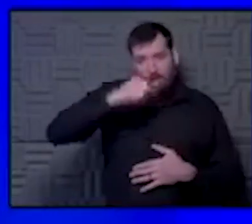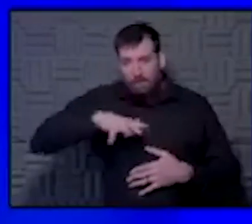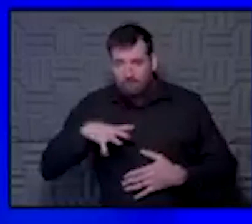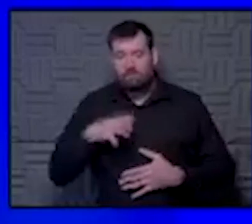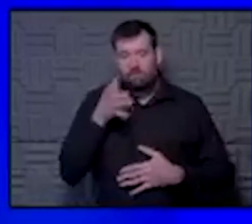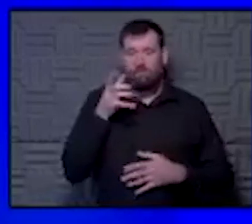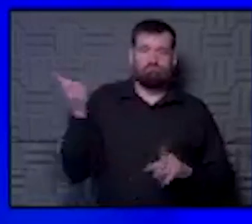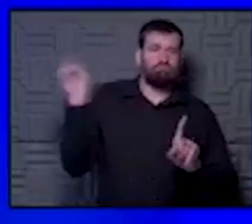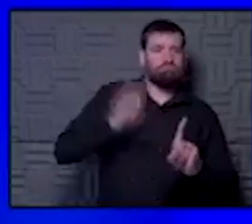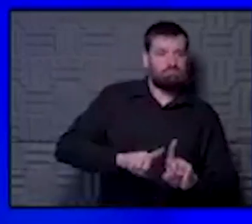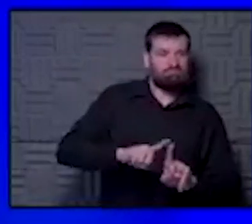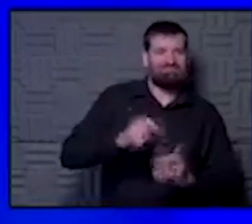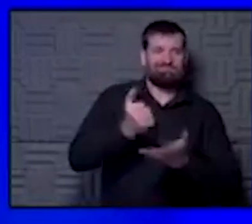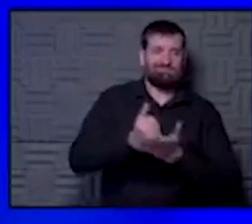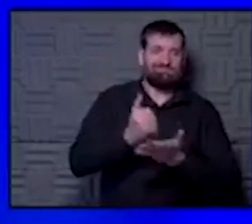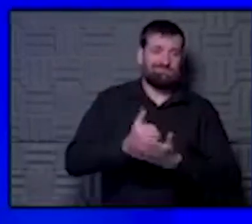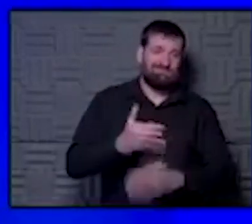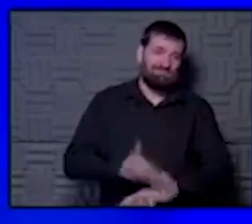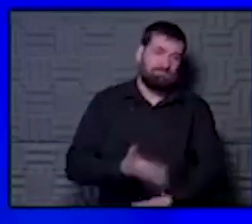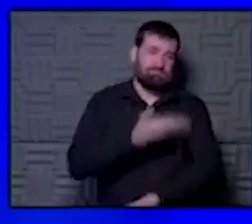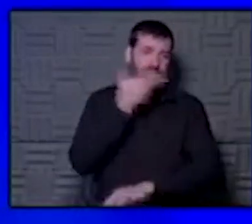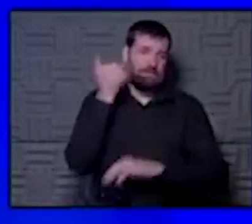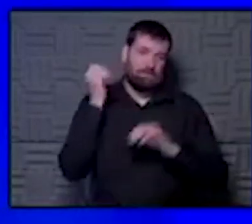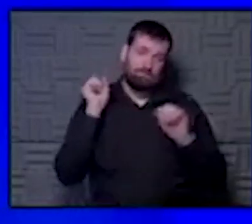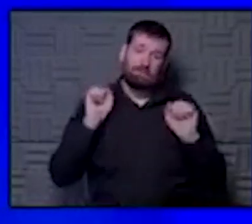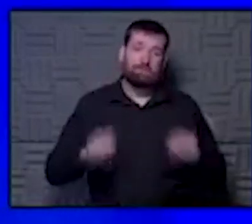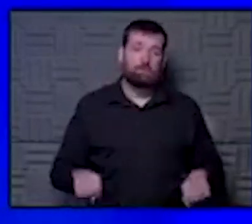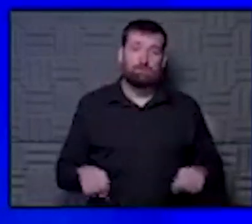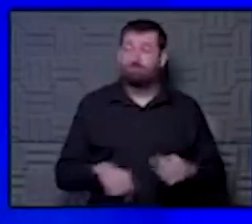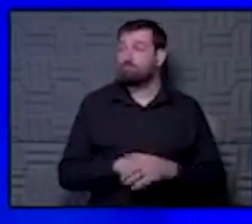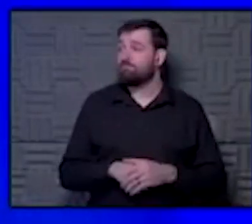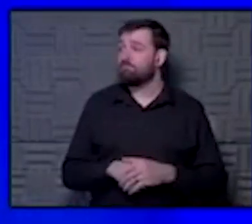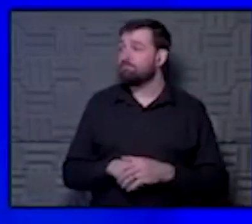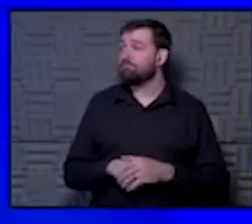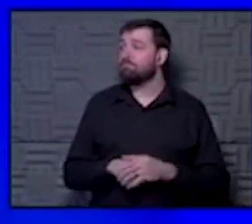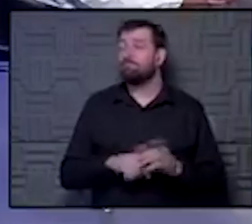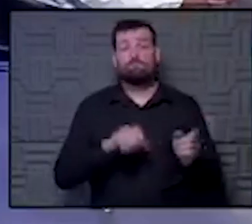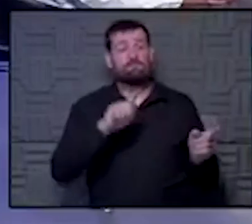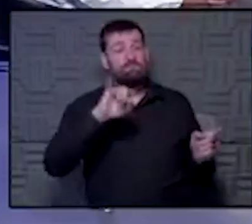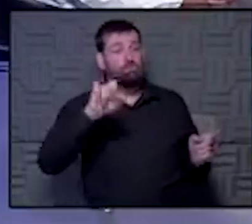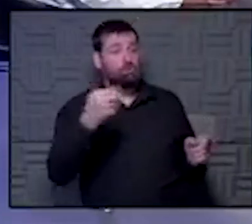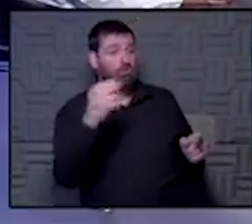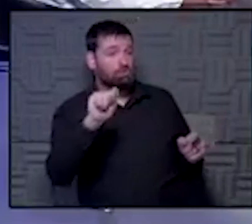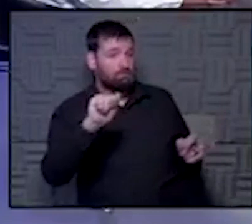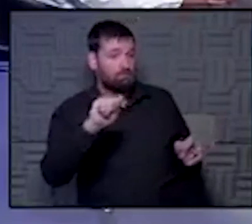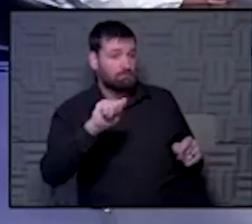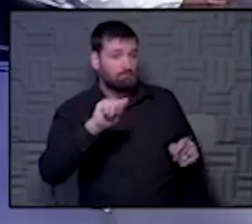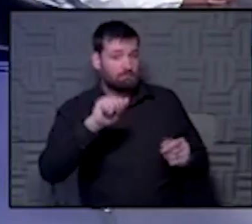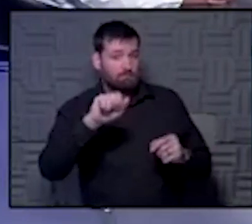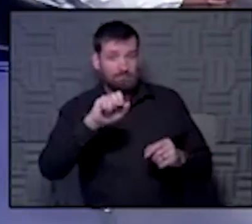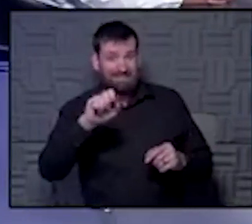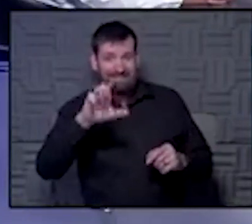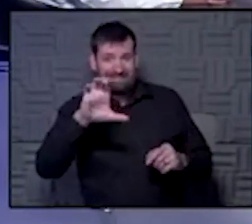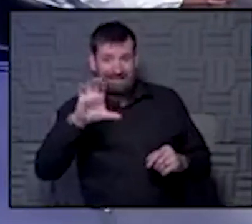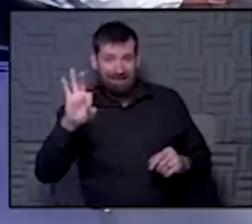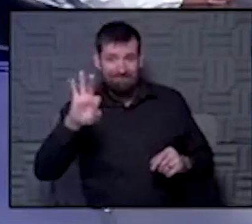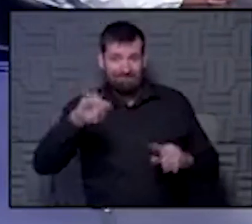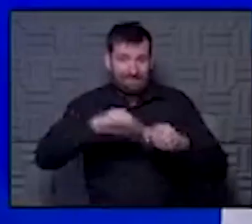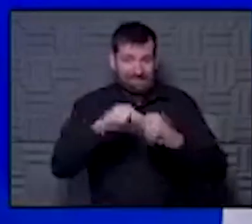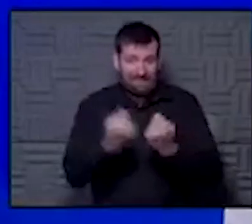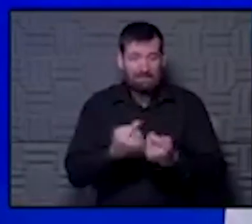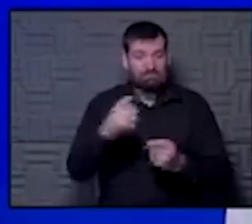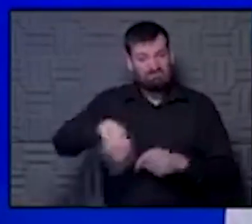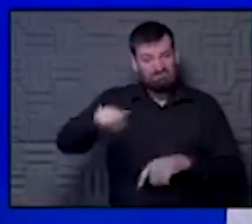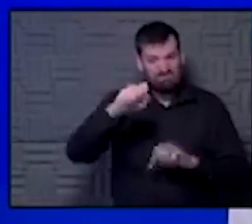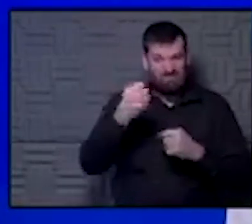side and help you get to feel better as much as they can. And Tisha Bromstad, if you're out there, the respiratory therapist for the CF team, has been there for a